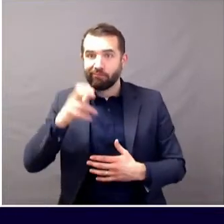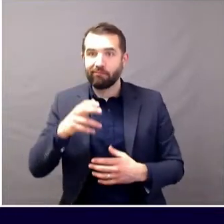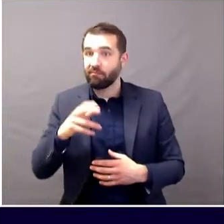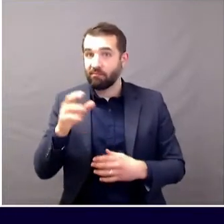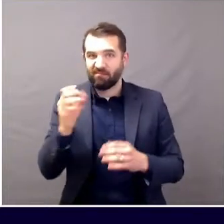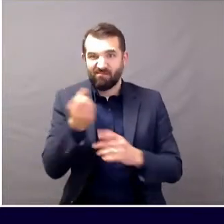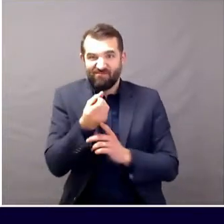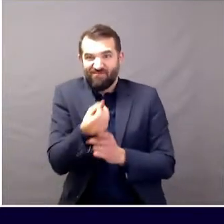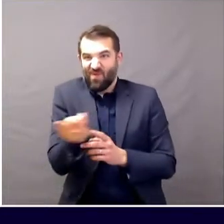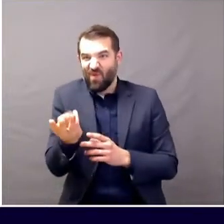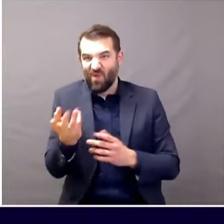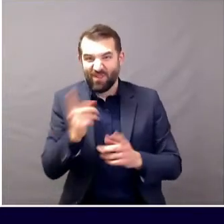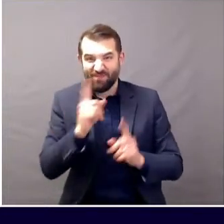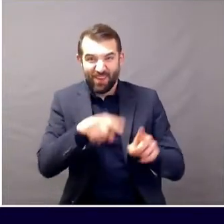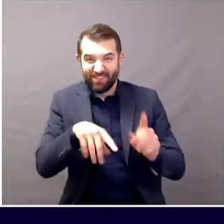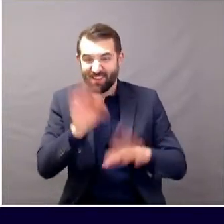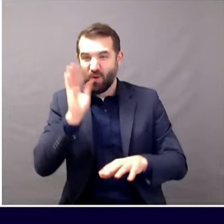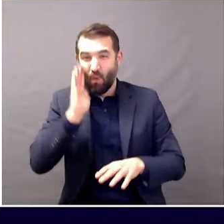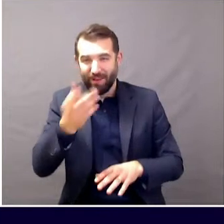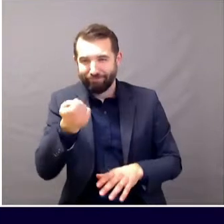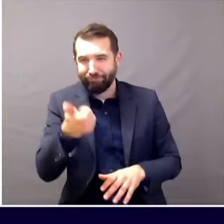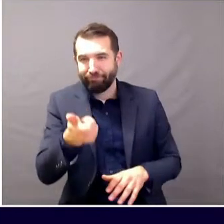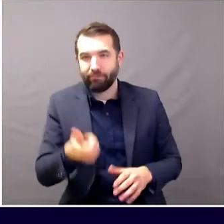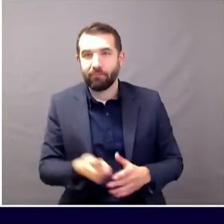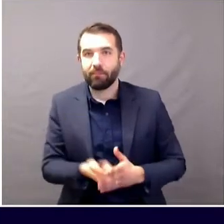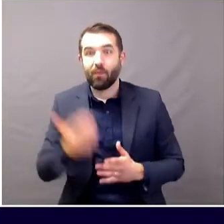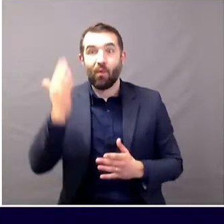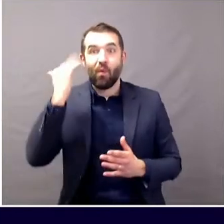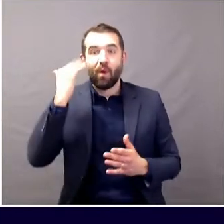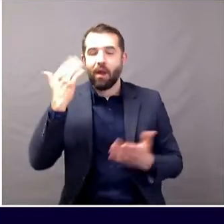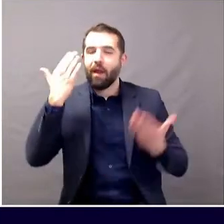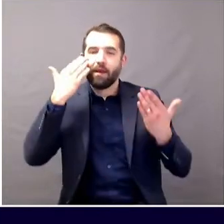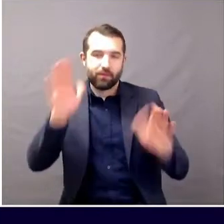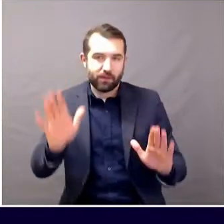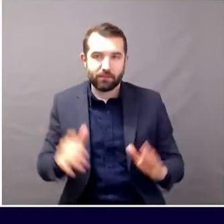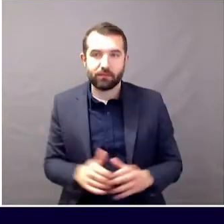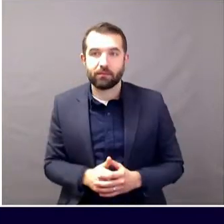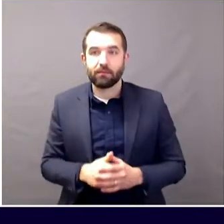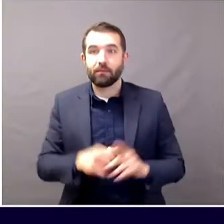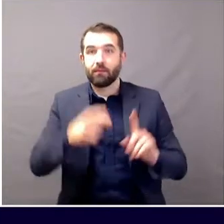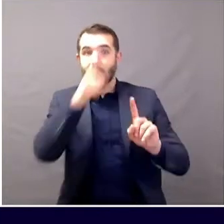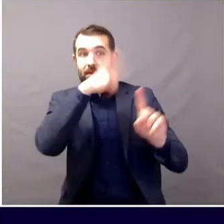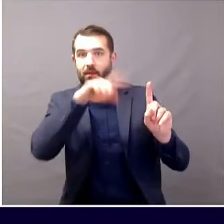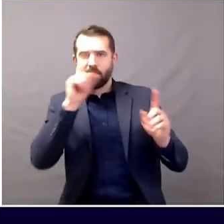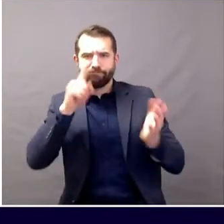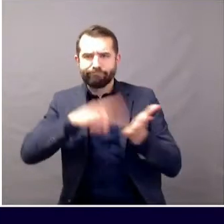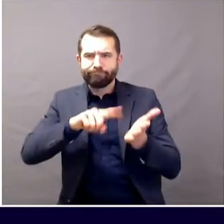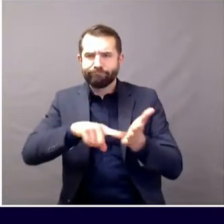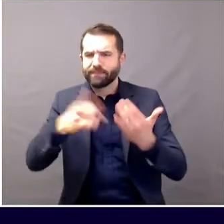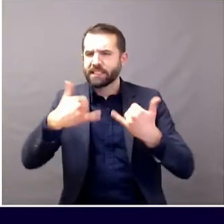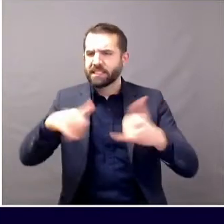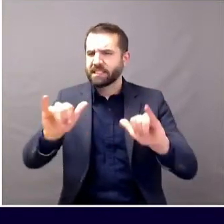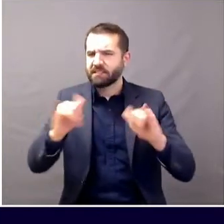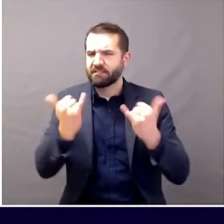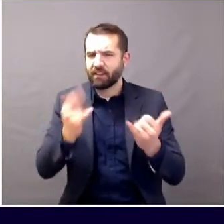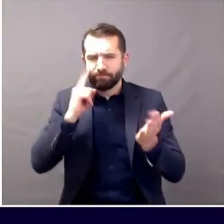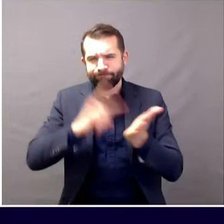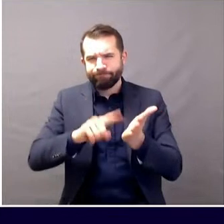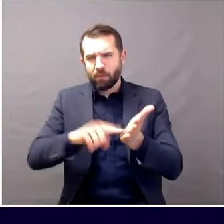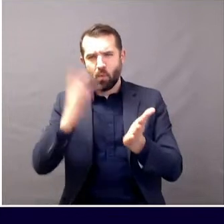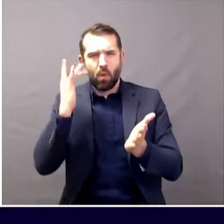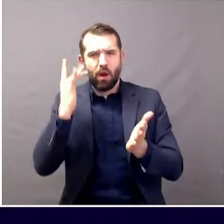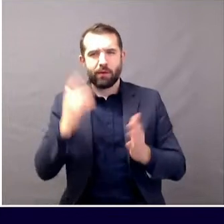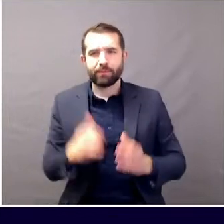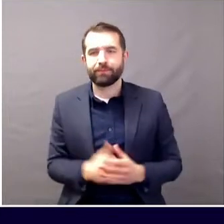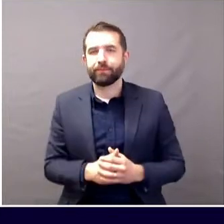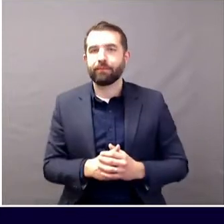subgroup. Why that subgroup and not others, my colleagues in the immunology world would be able to discuss better than I. What it means for us,